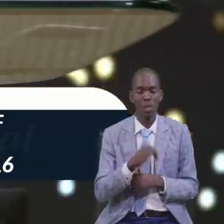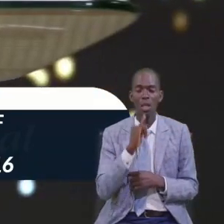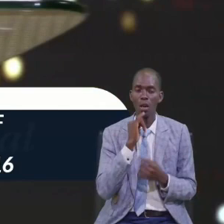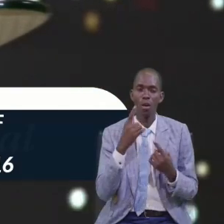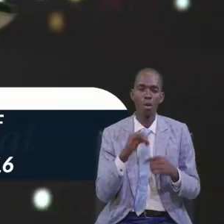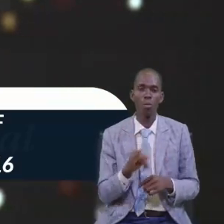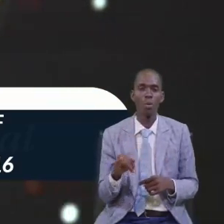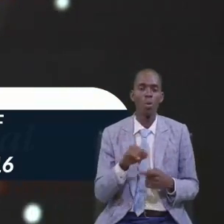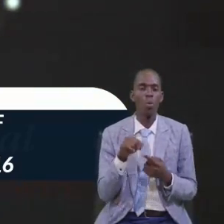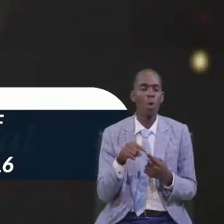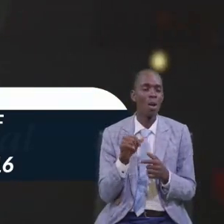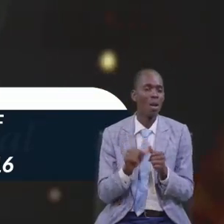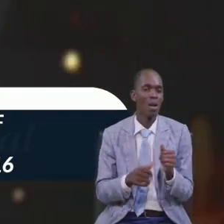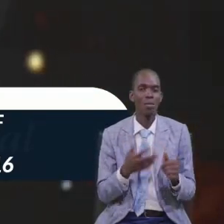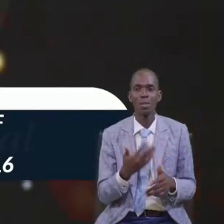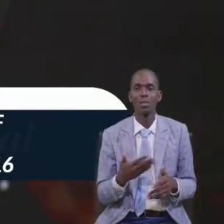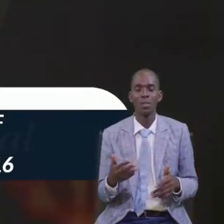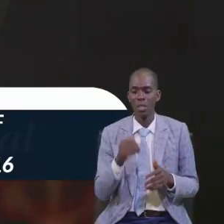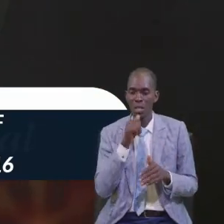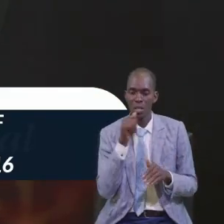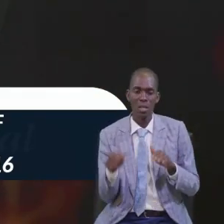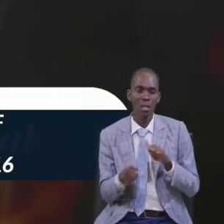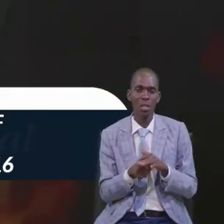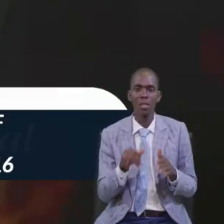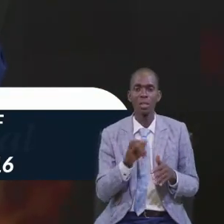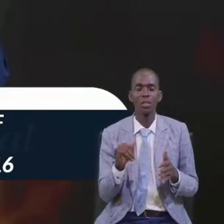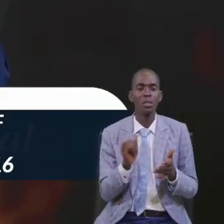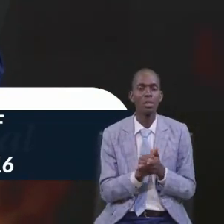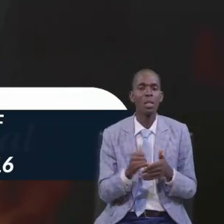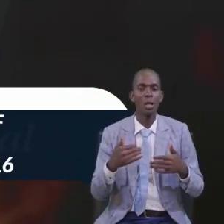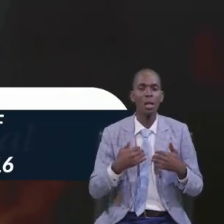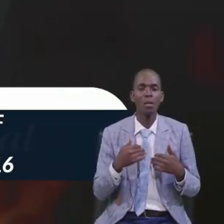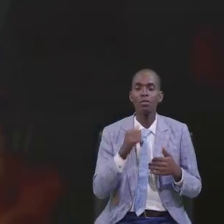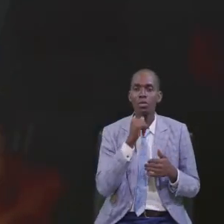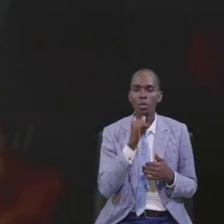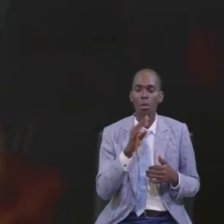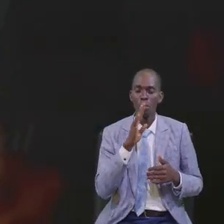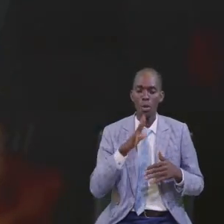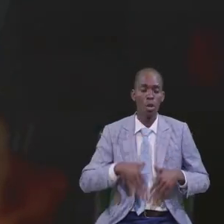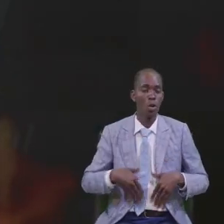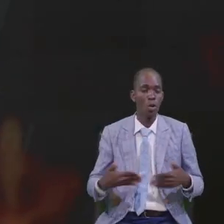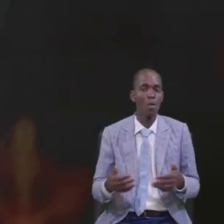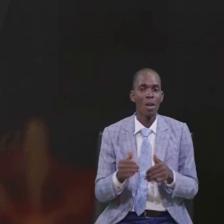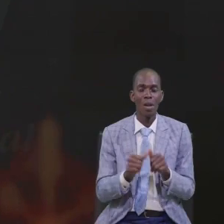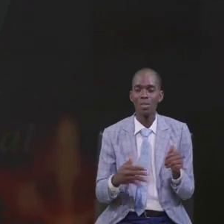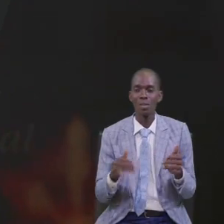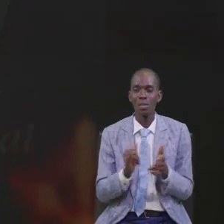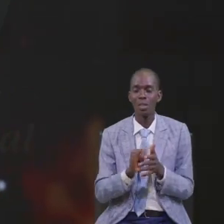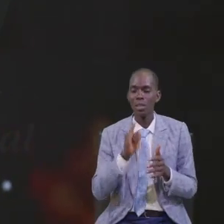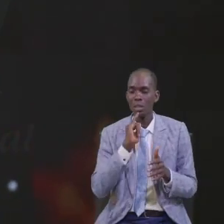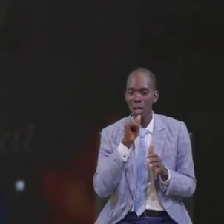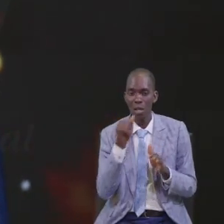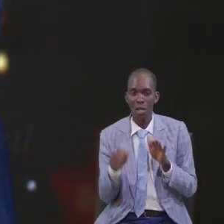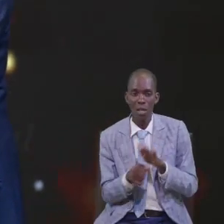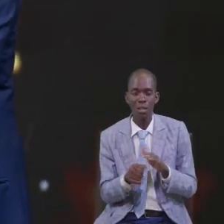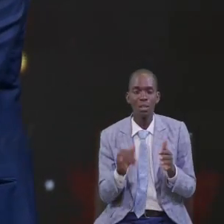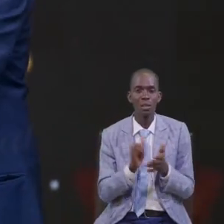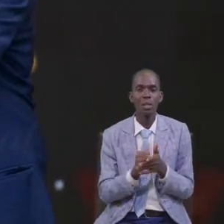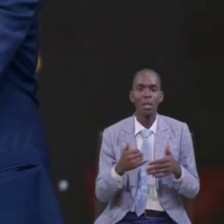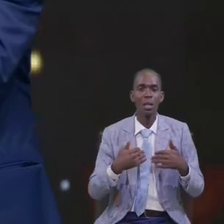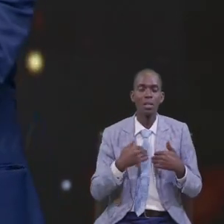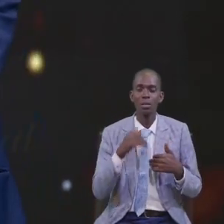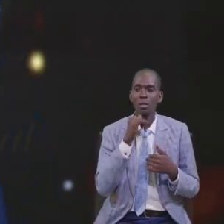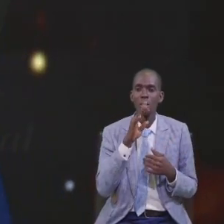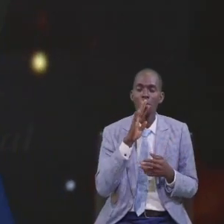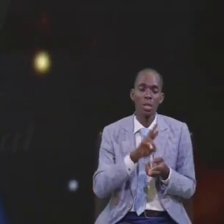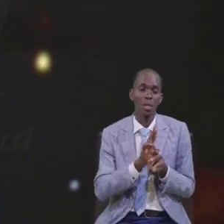when everything hidden that had not been confessed, everything hidden that had not been